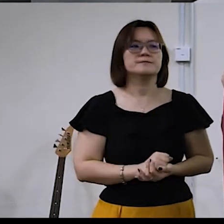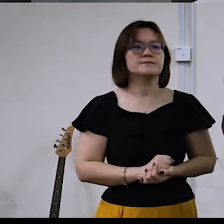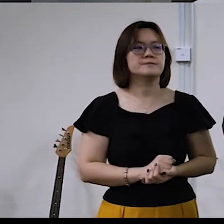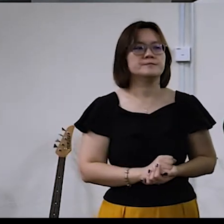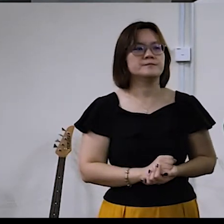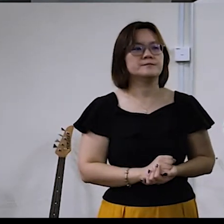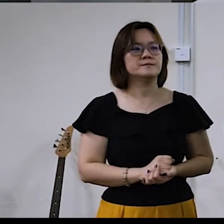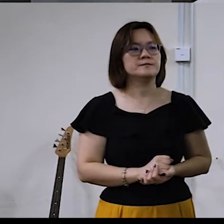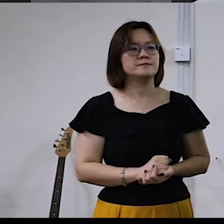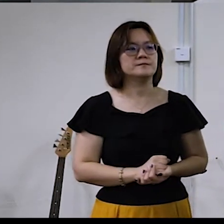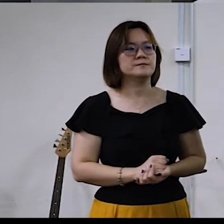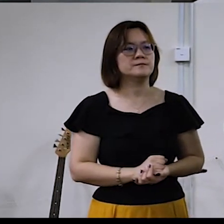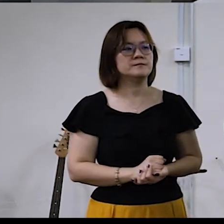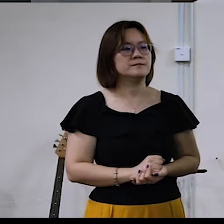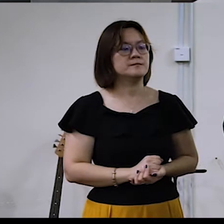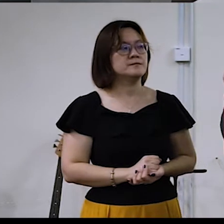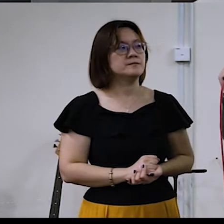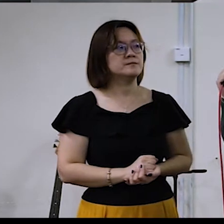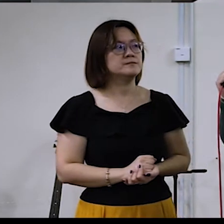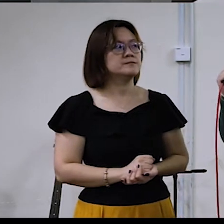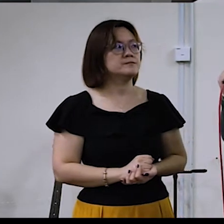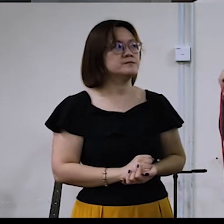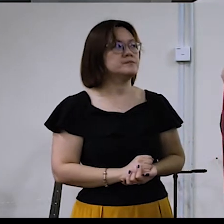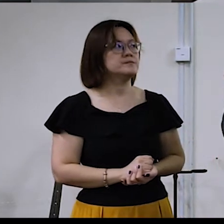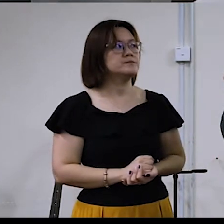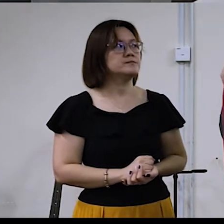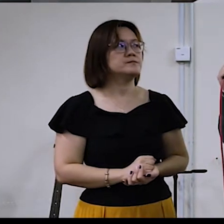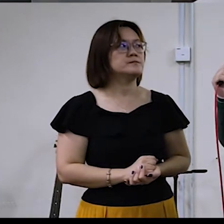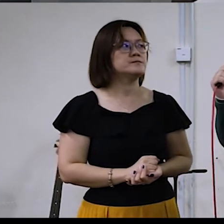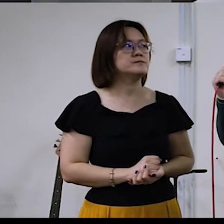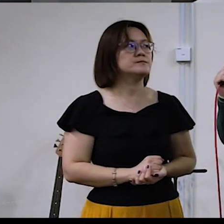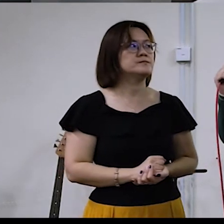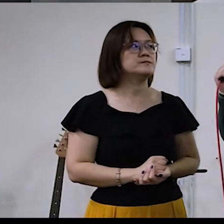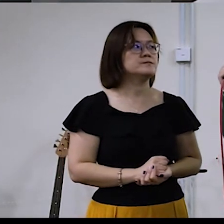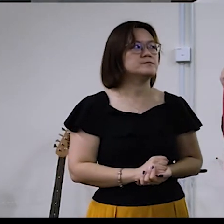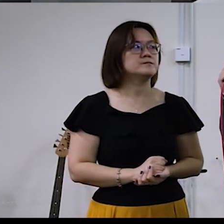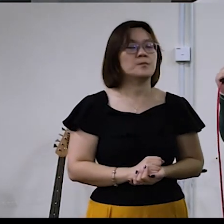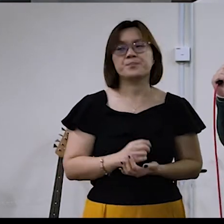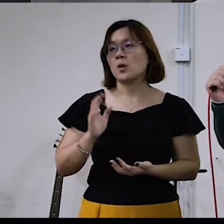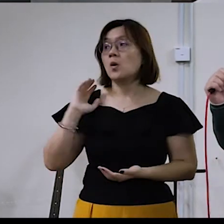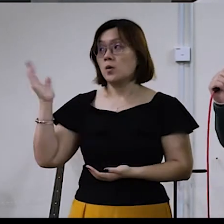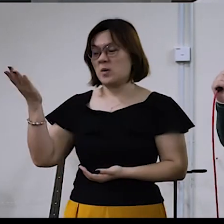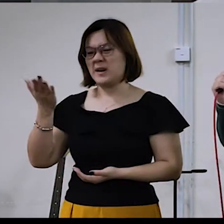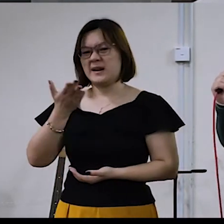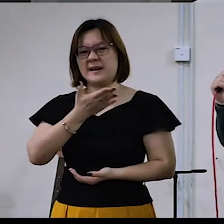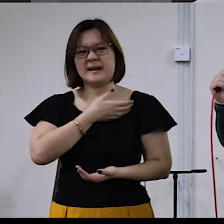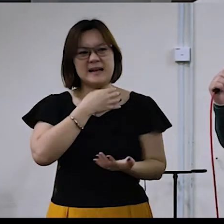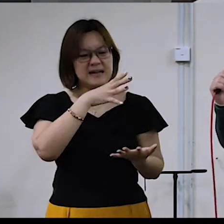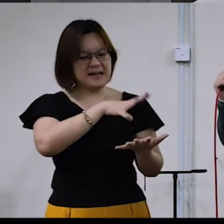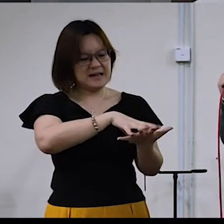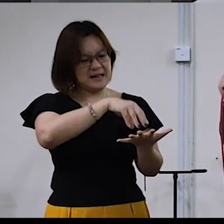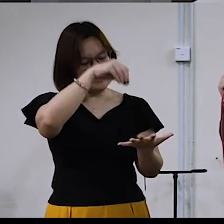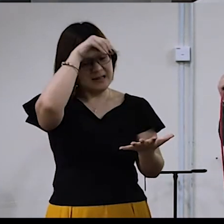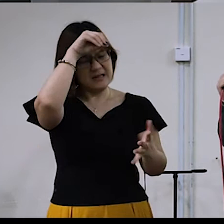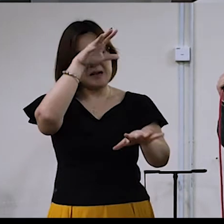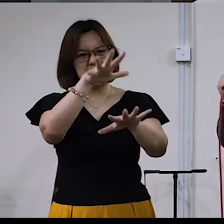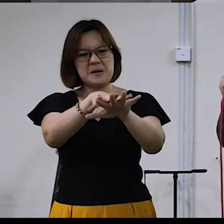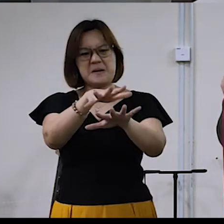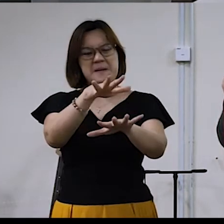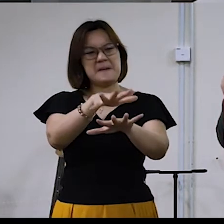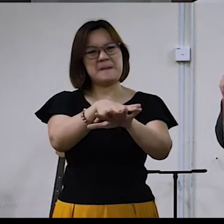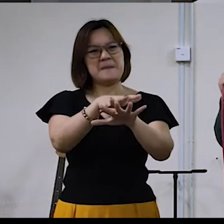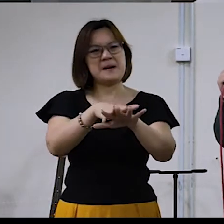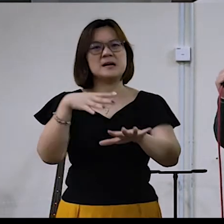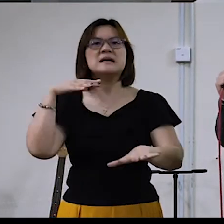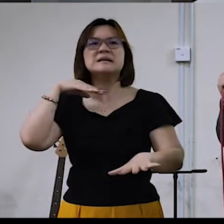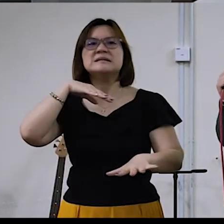us have some lies in our heads because we learn from our friends, we learn from TV, we learn from our grandmother, all kinds of tipu hela in